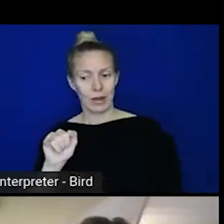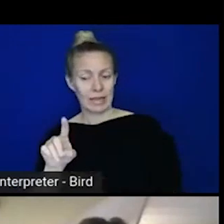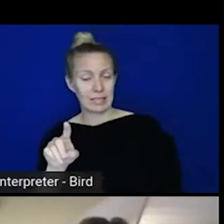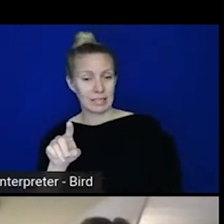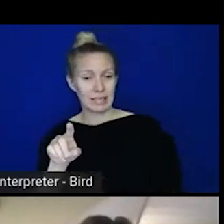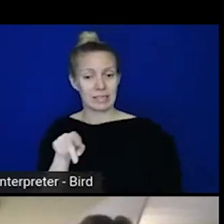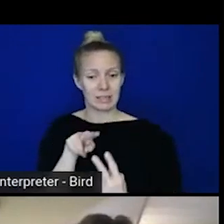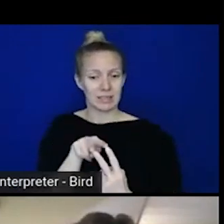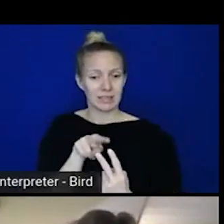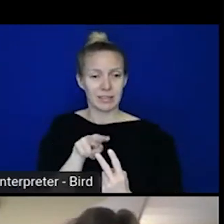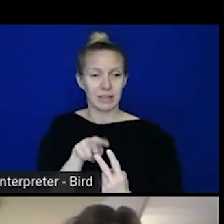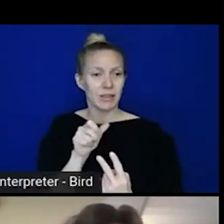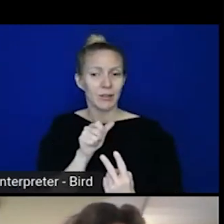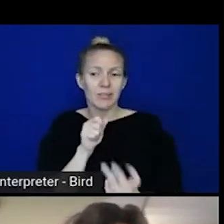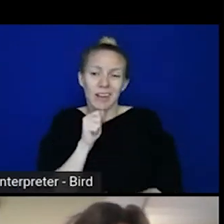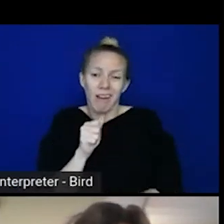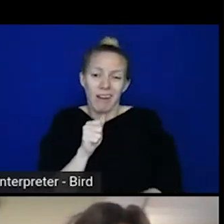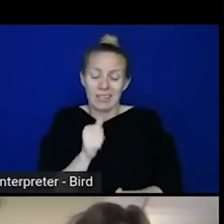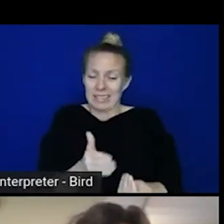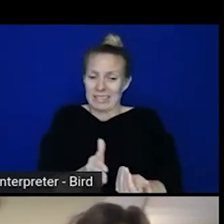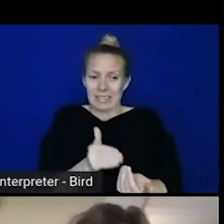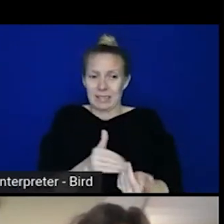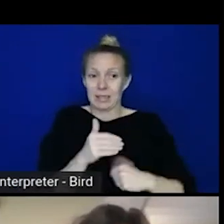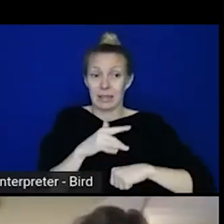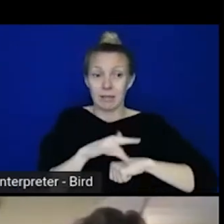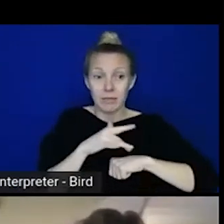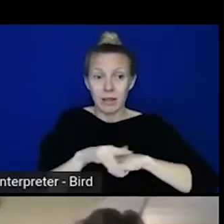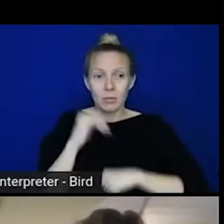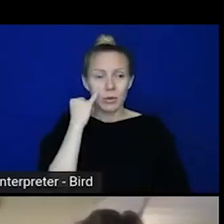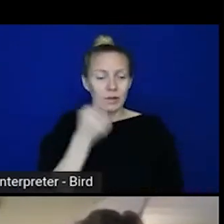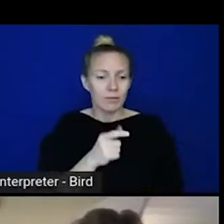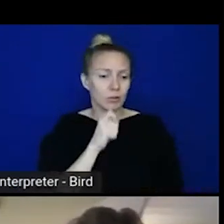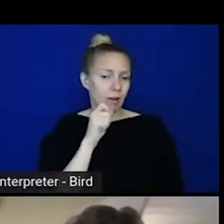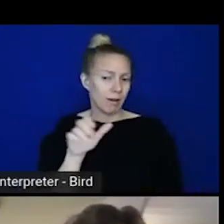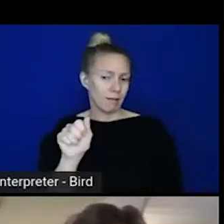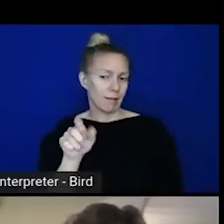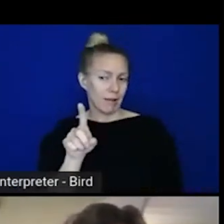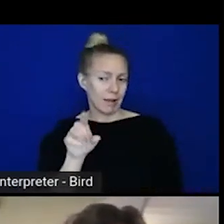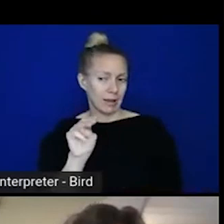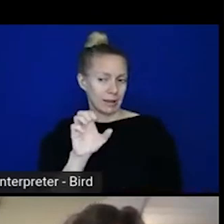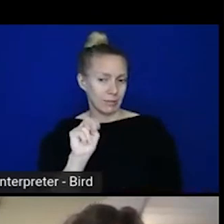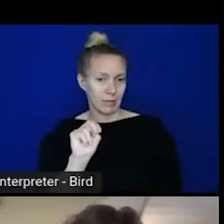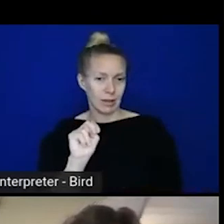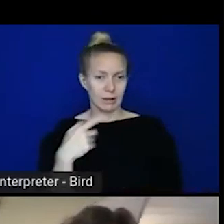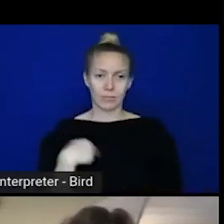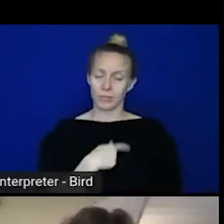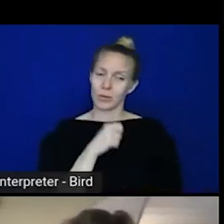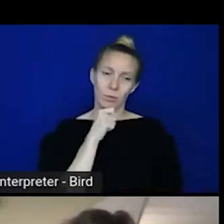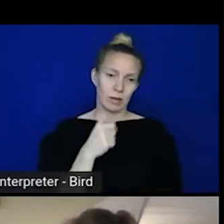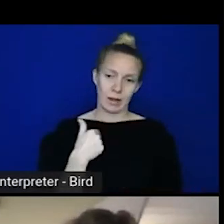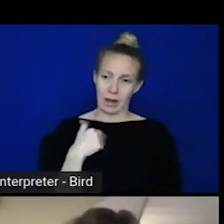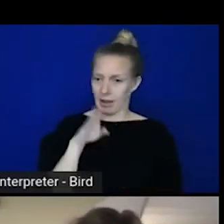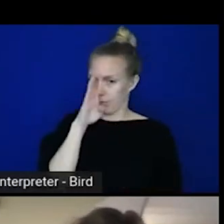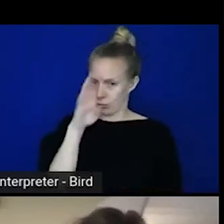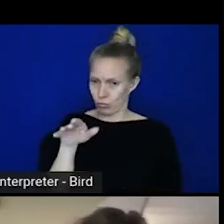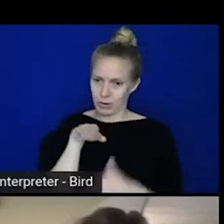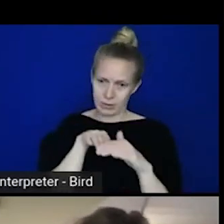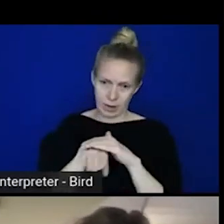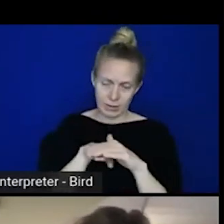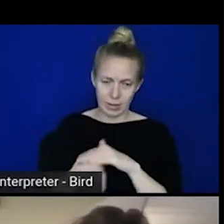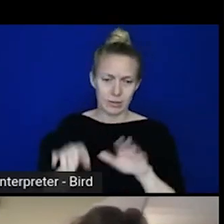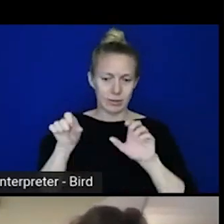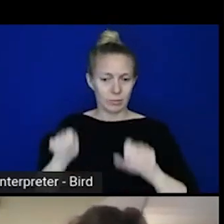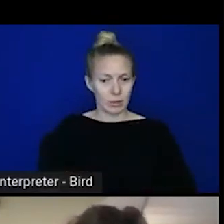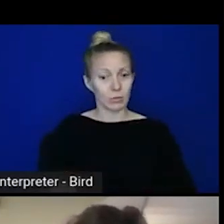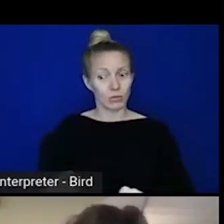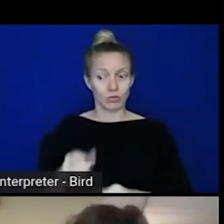or not readily available to non-admins. And so we did not have direct access to be able to fetch those group or member